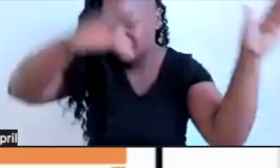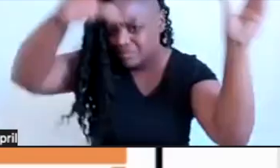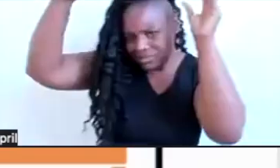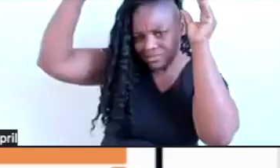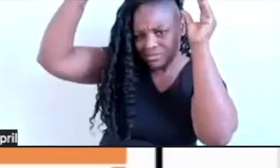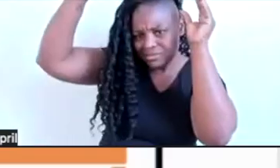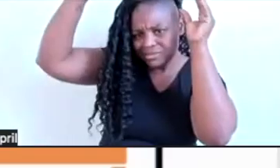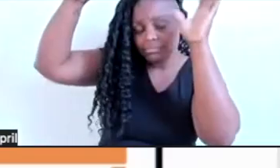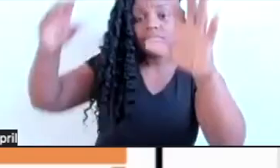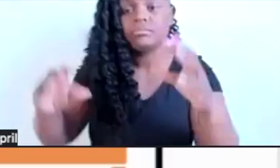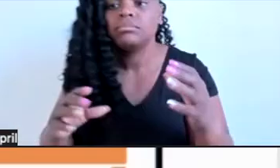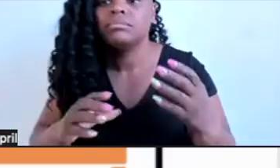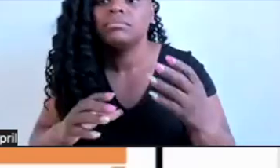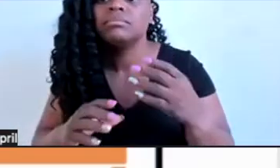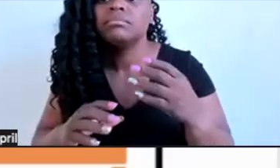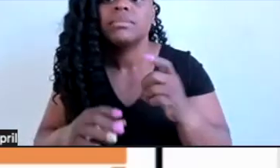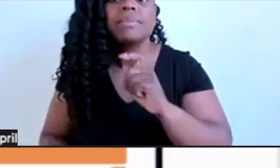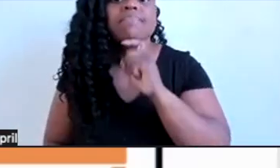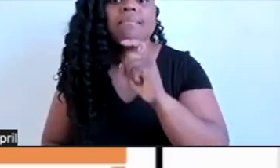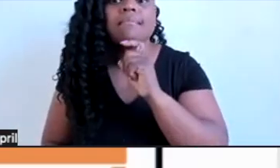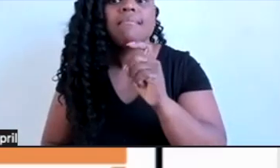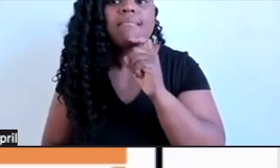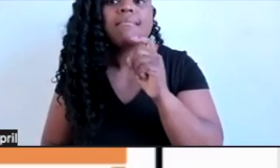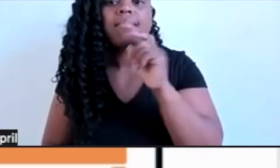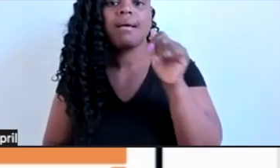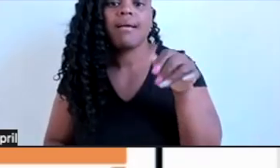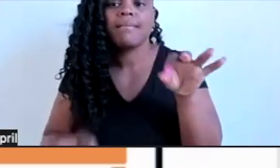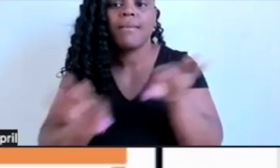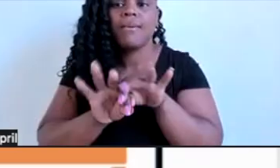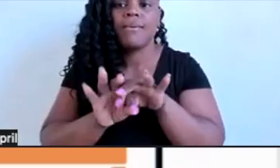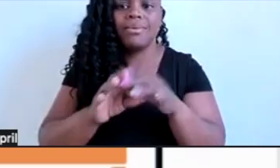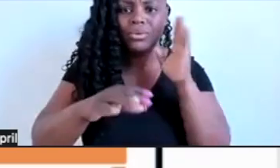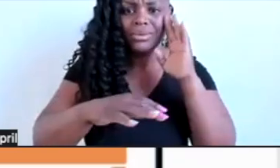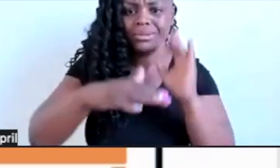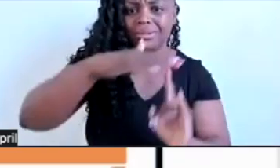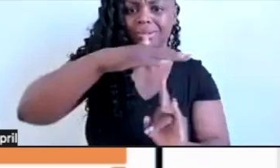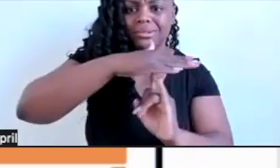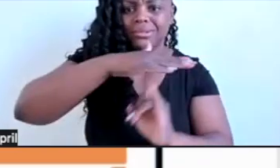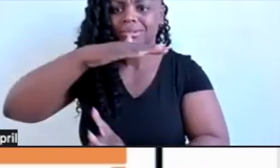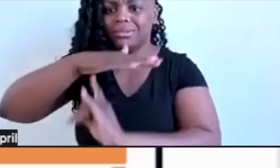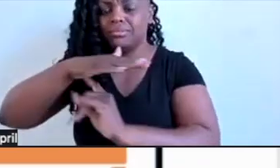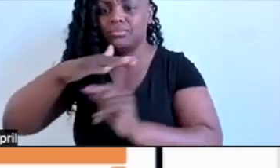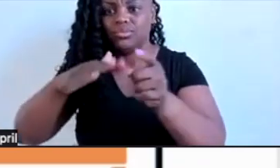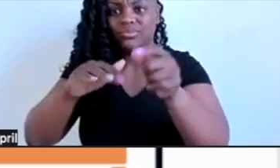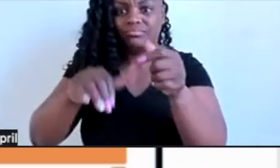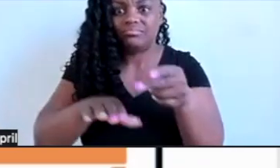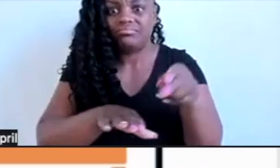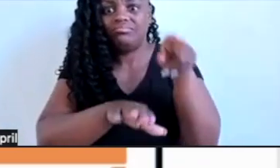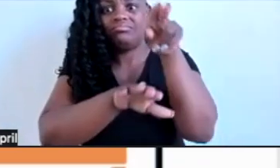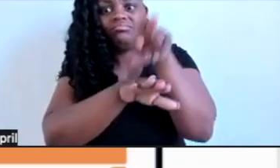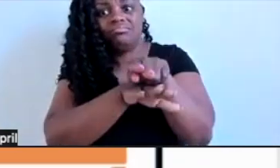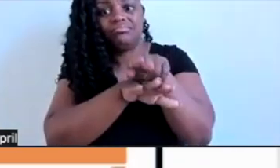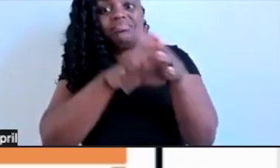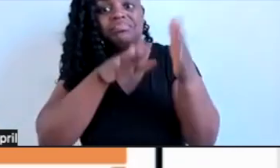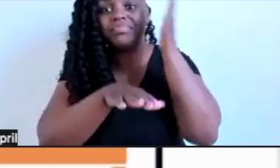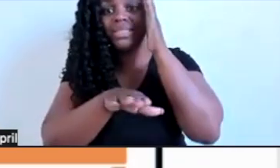break through the floor, so get on a couch, bed, or chair and cover your head. Standing in doorways